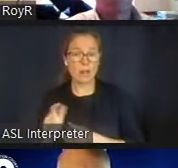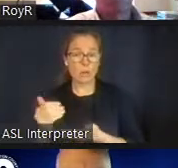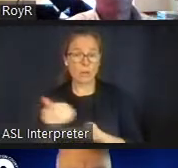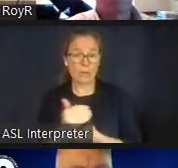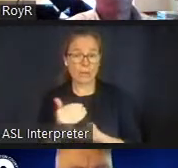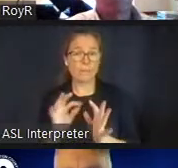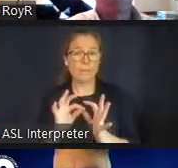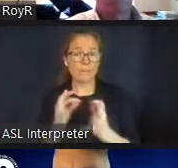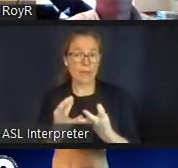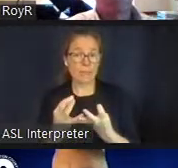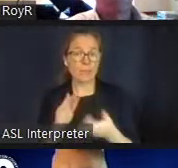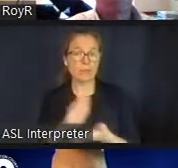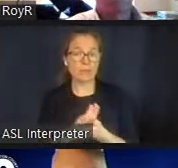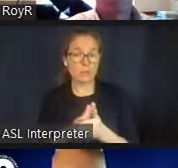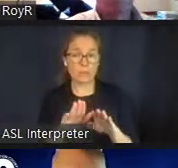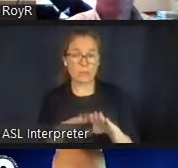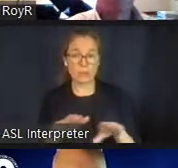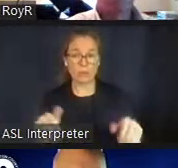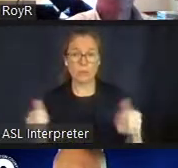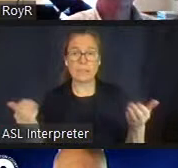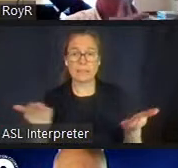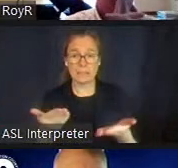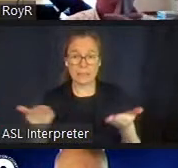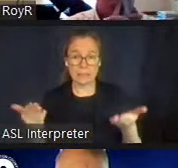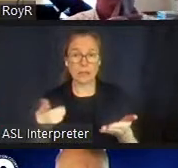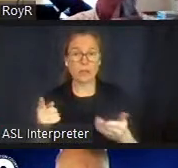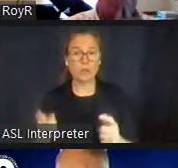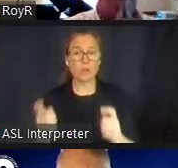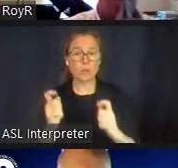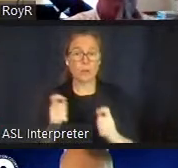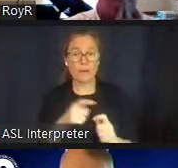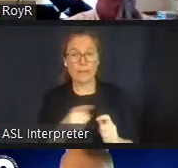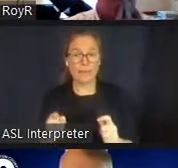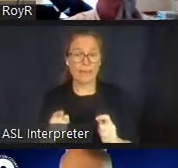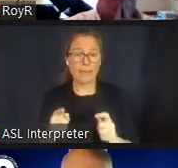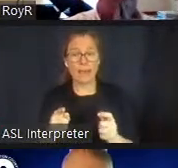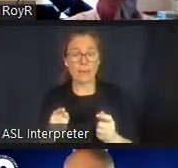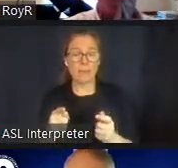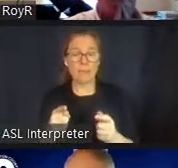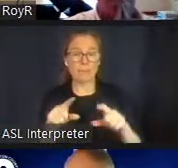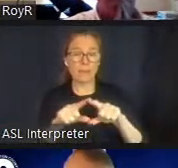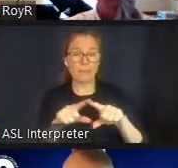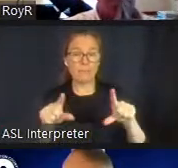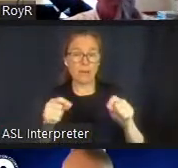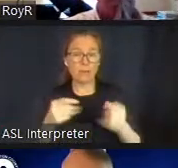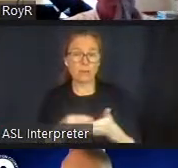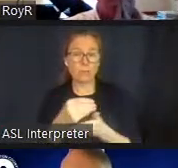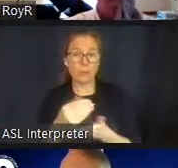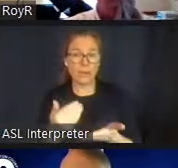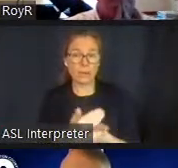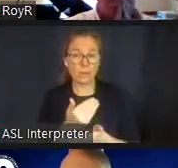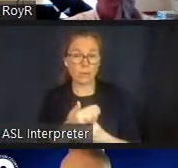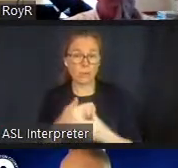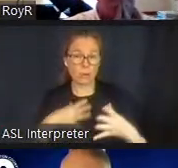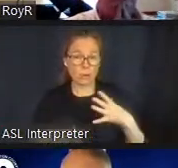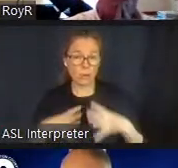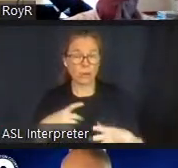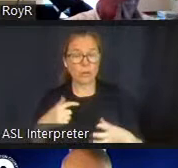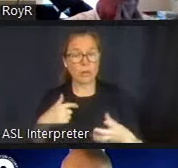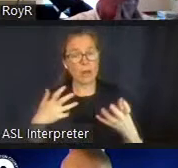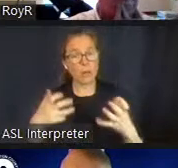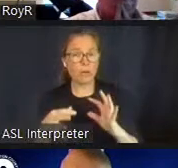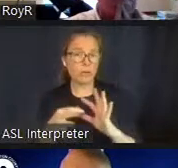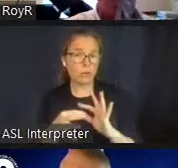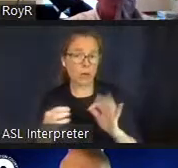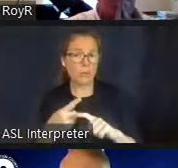in Washington County by providing them with vouchers to purchase new clothing. I'd like to share a comment from a